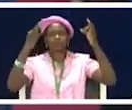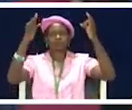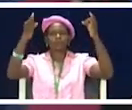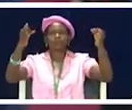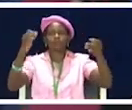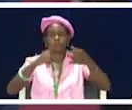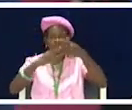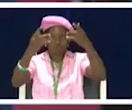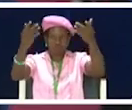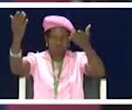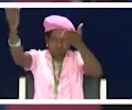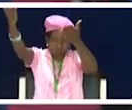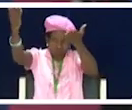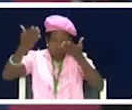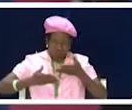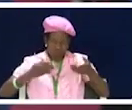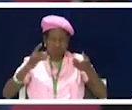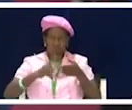the present.